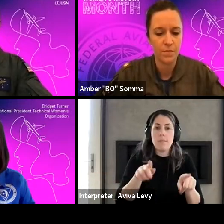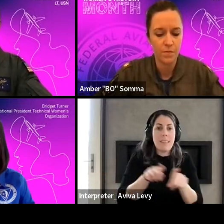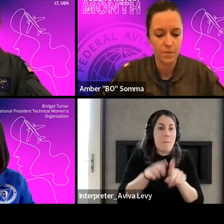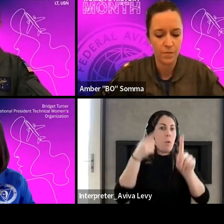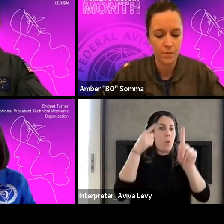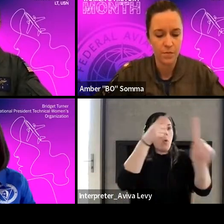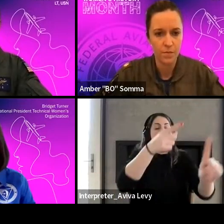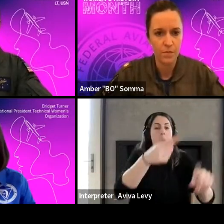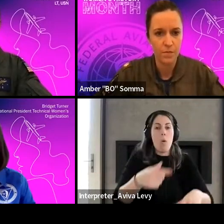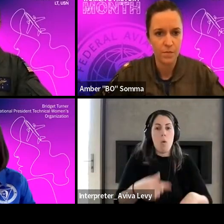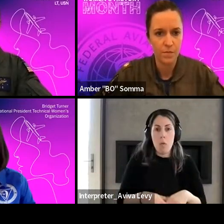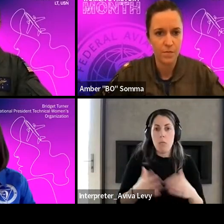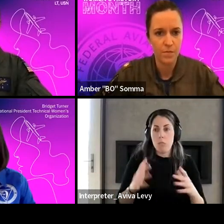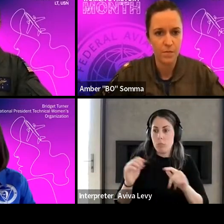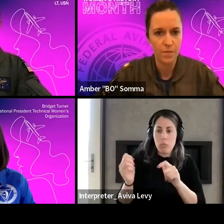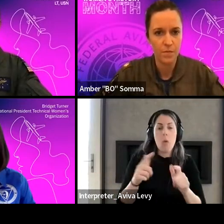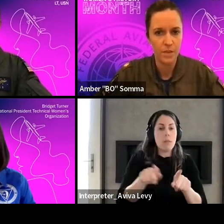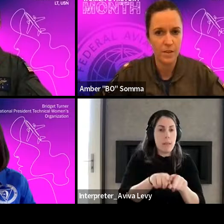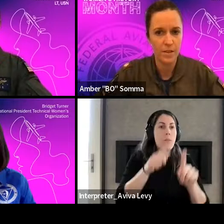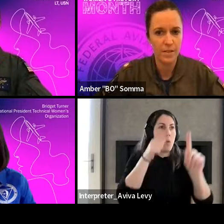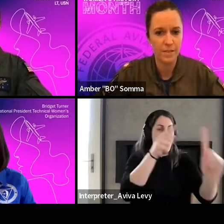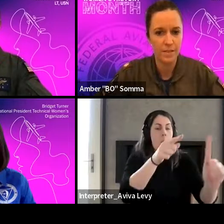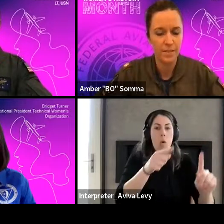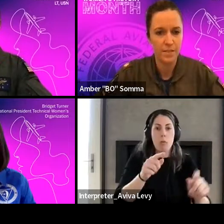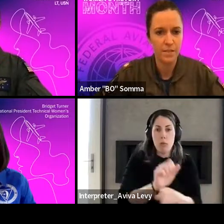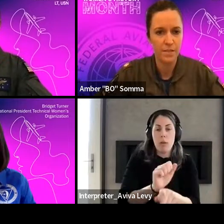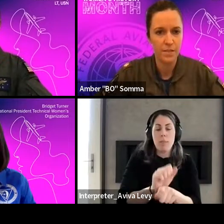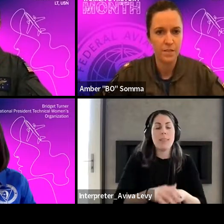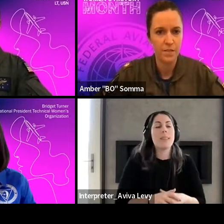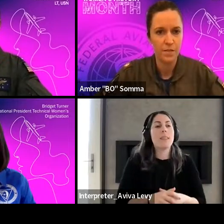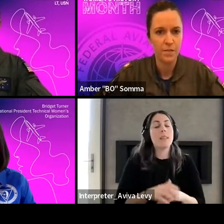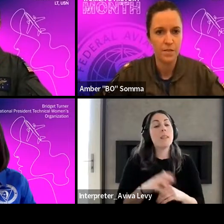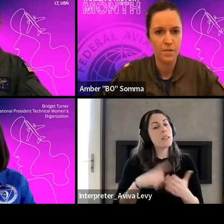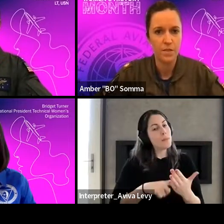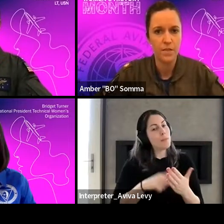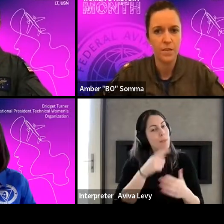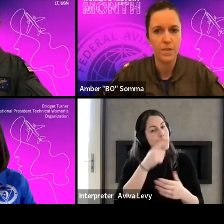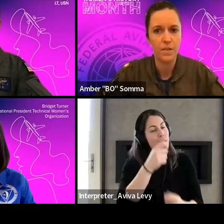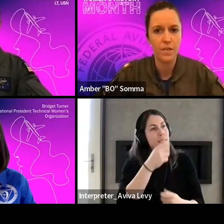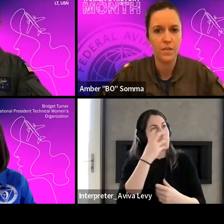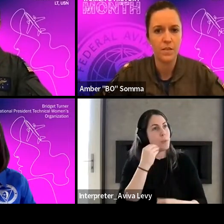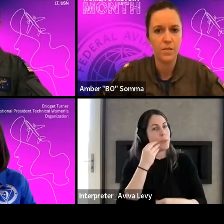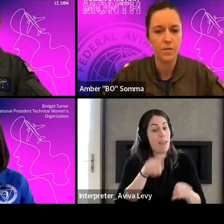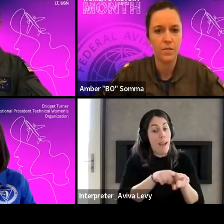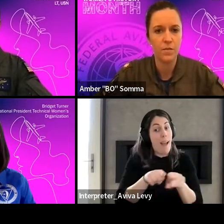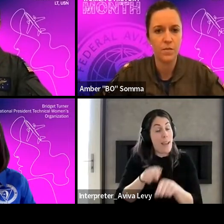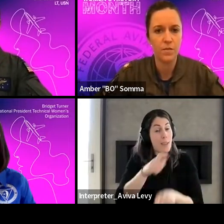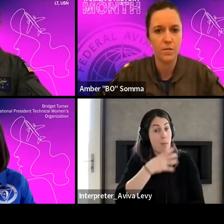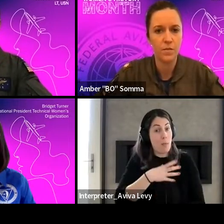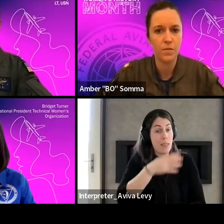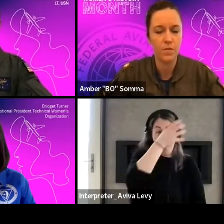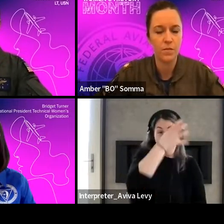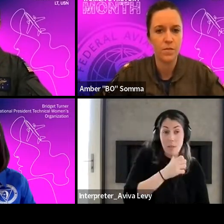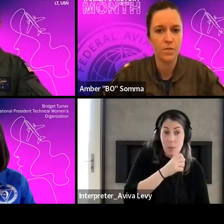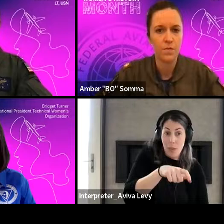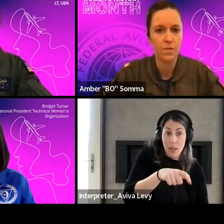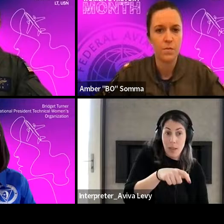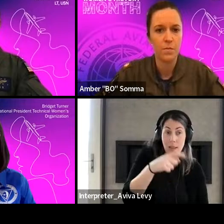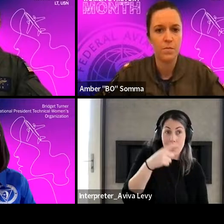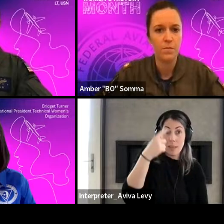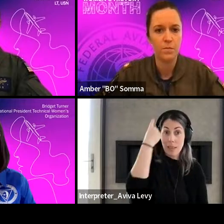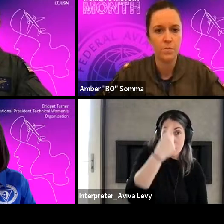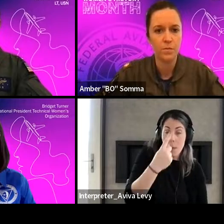the interesting situations that you might find yourself in as a woman that maybe you guys don't have to think about, I